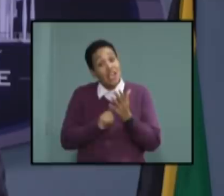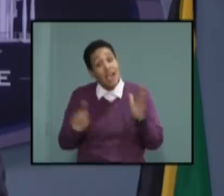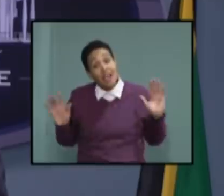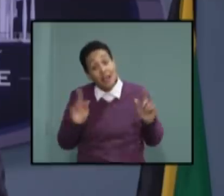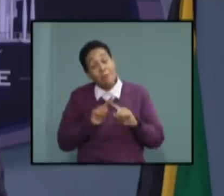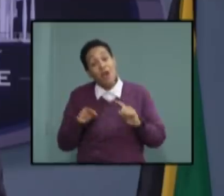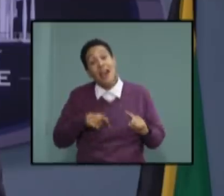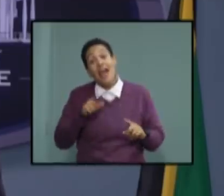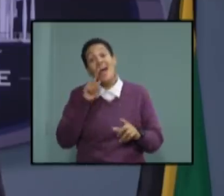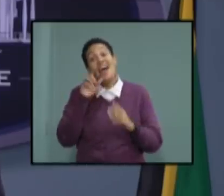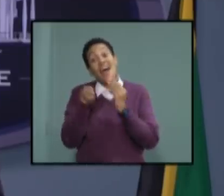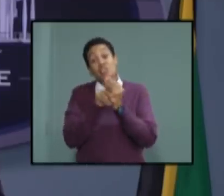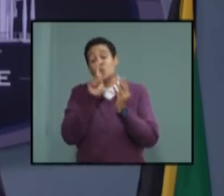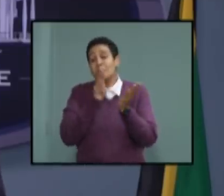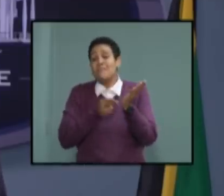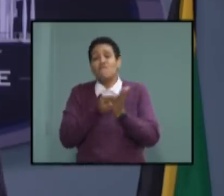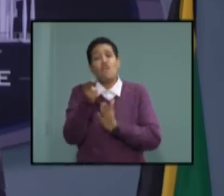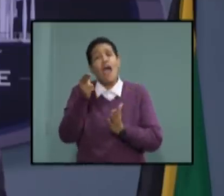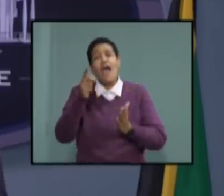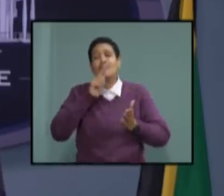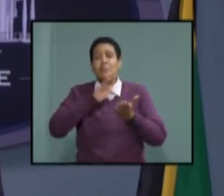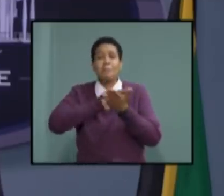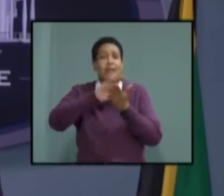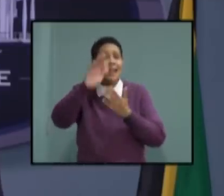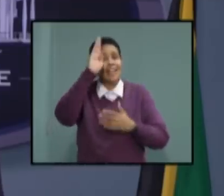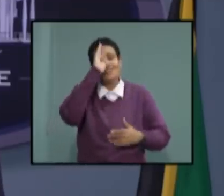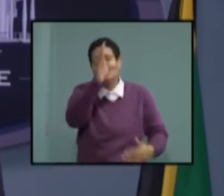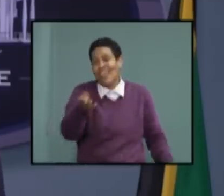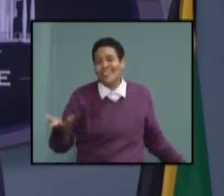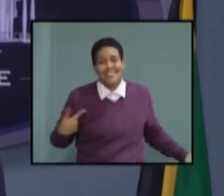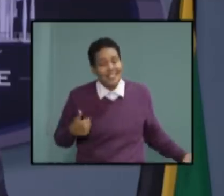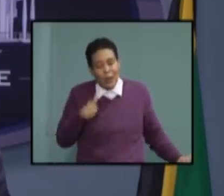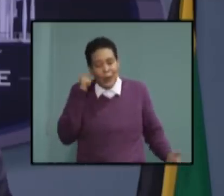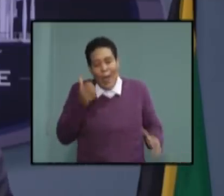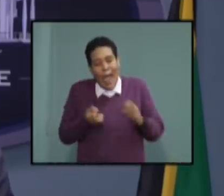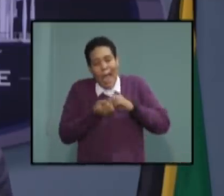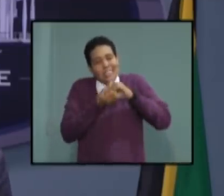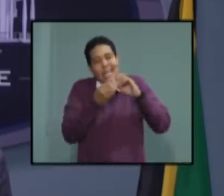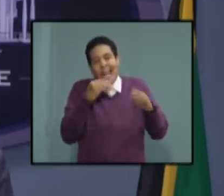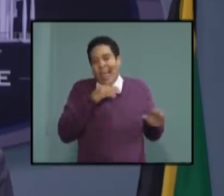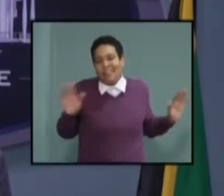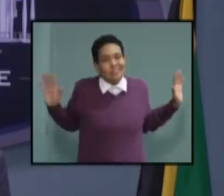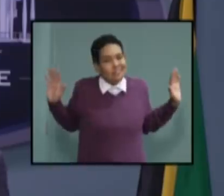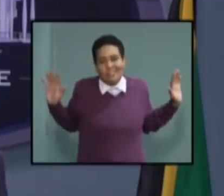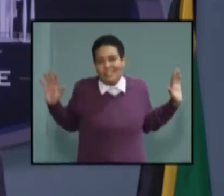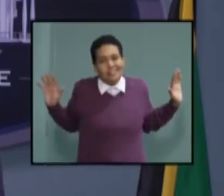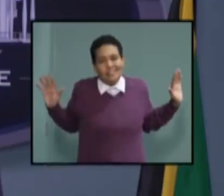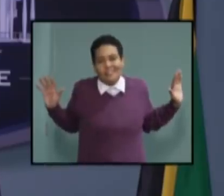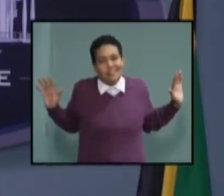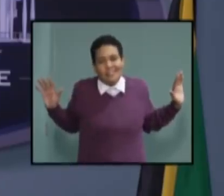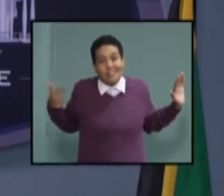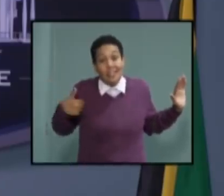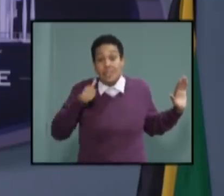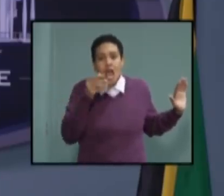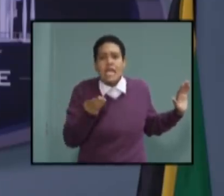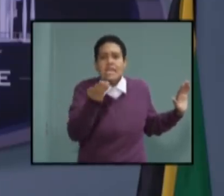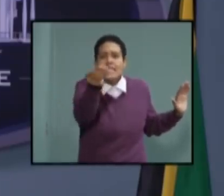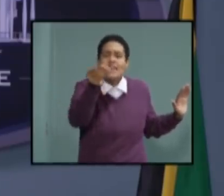also going to be very frank and very plain and straightforward that we are not going to give